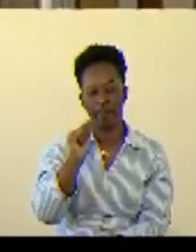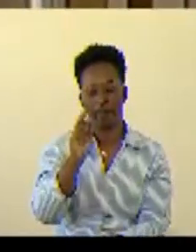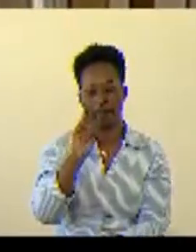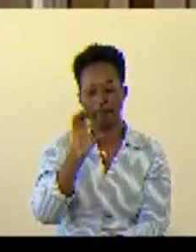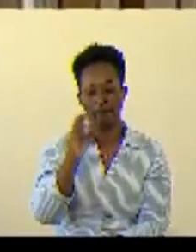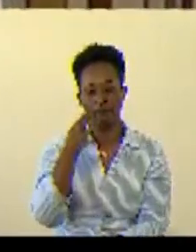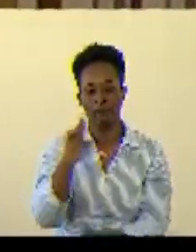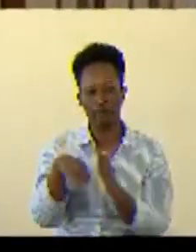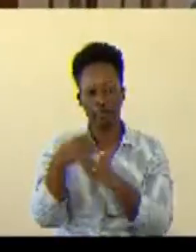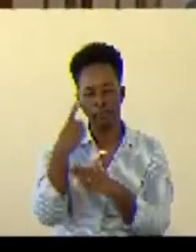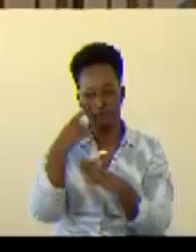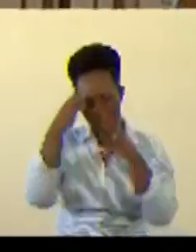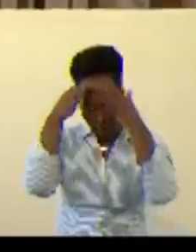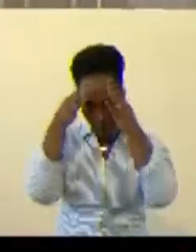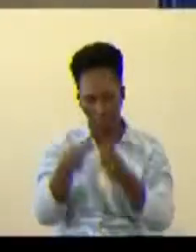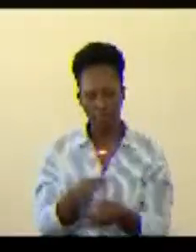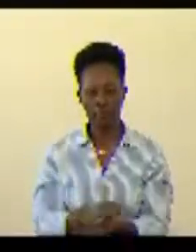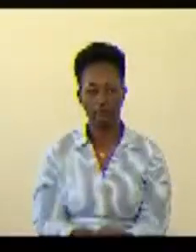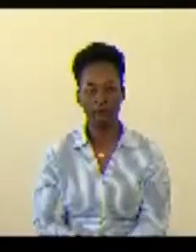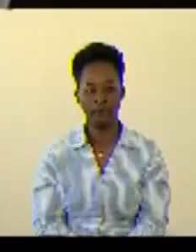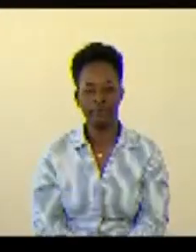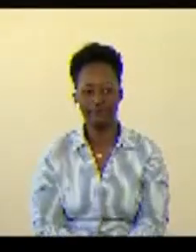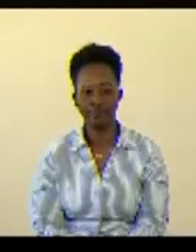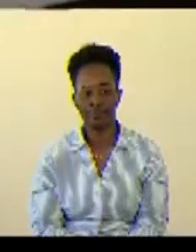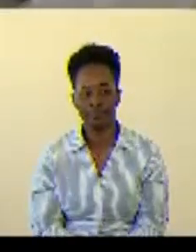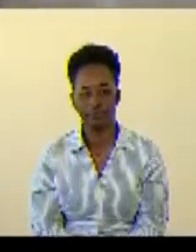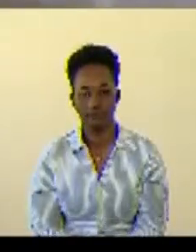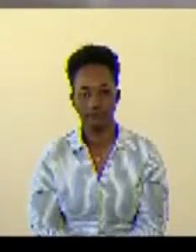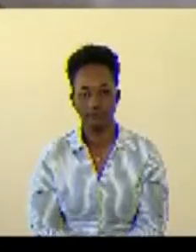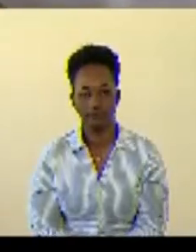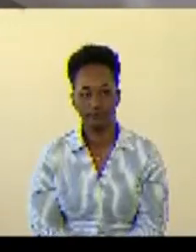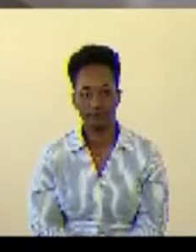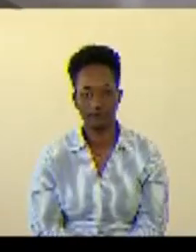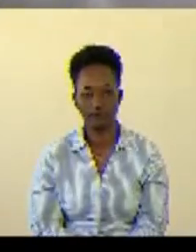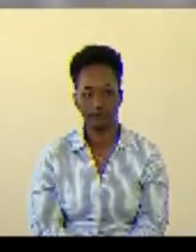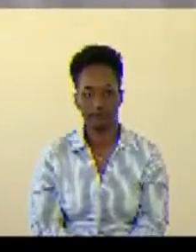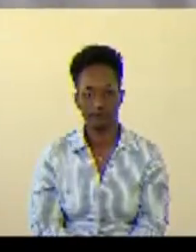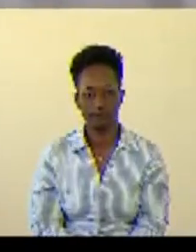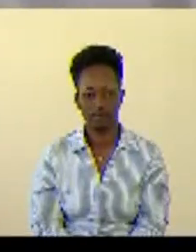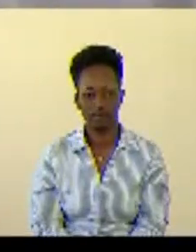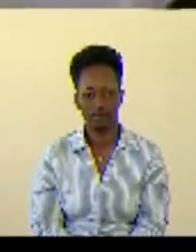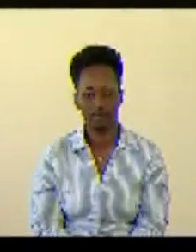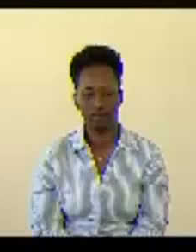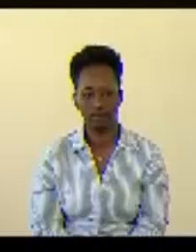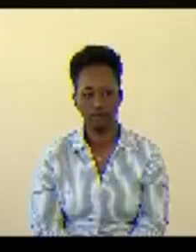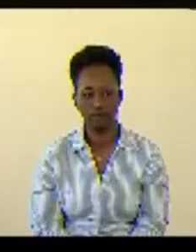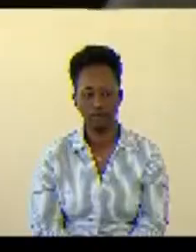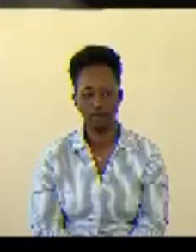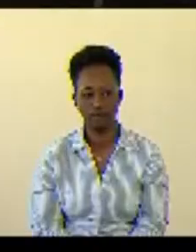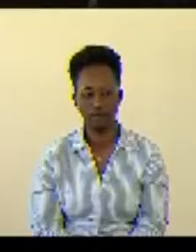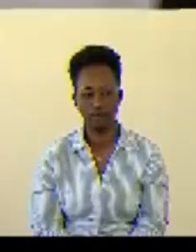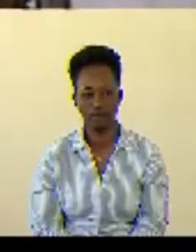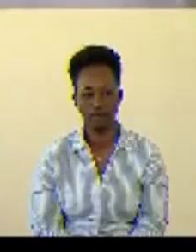you call a conclusion. I get a test tube, I get a beaker, then I add some starch there. This